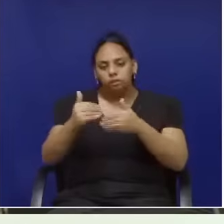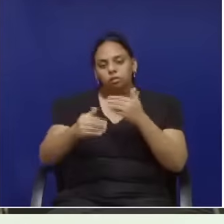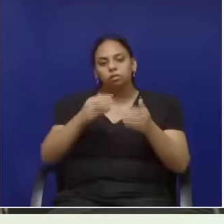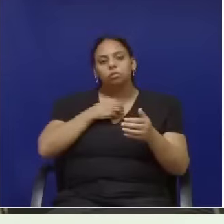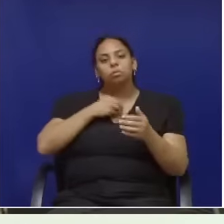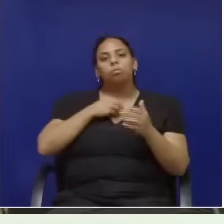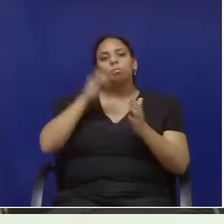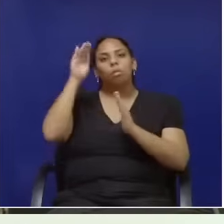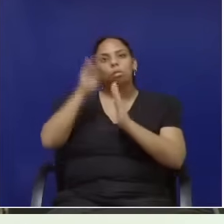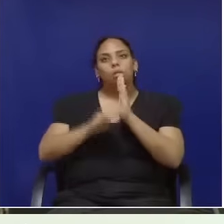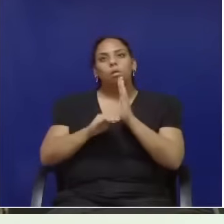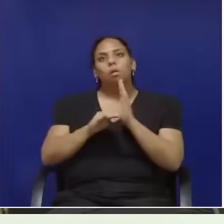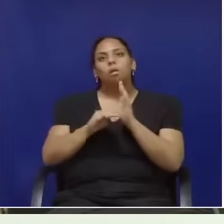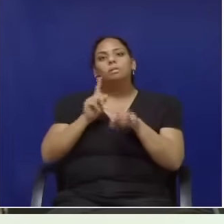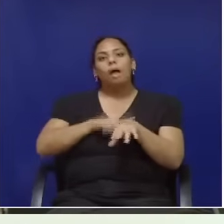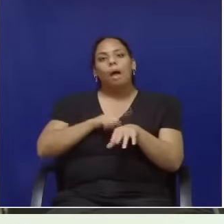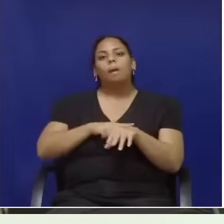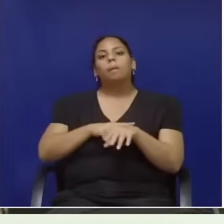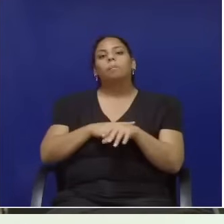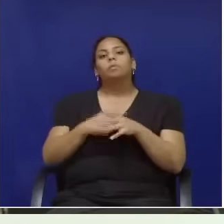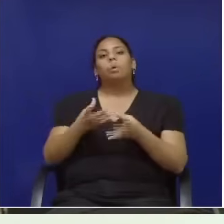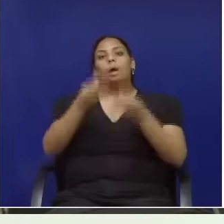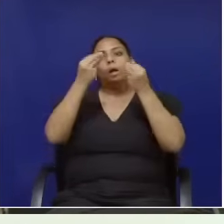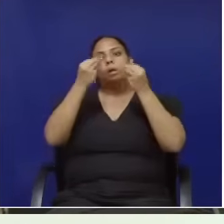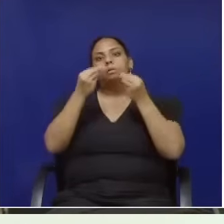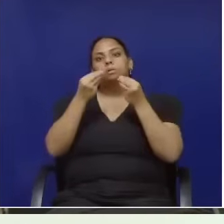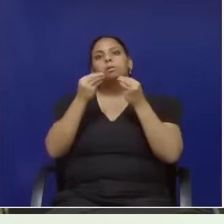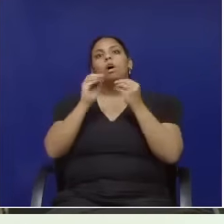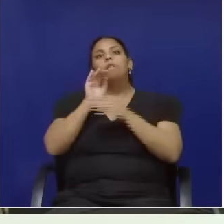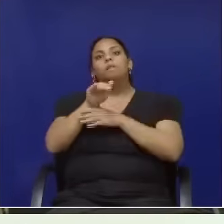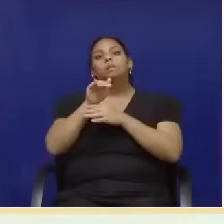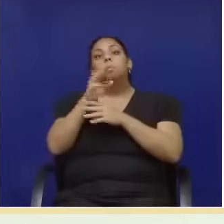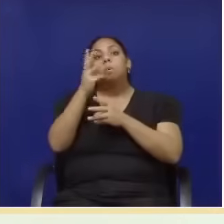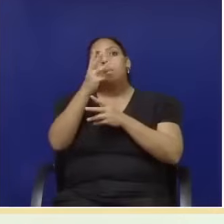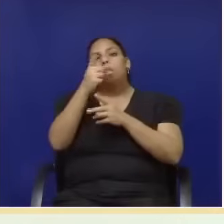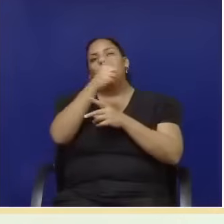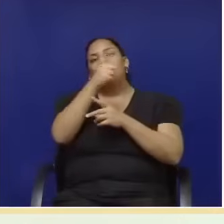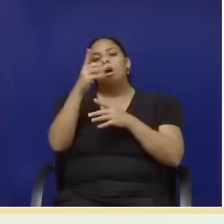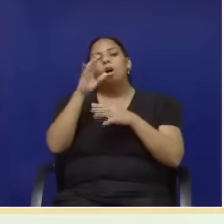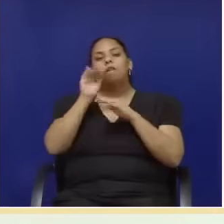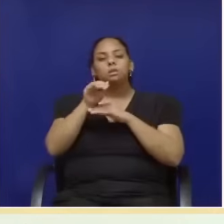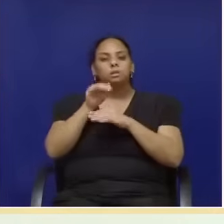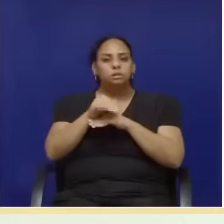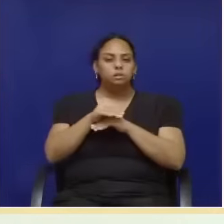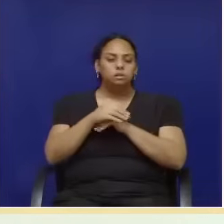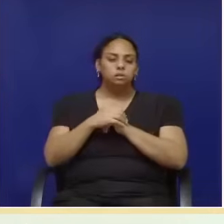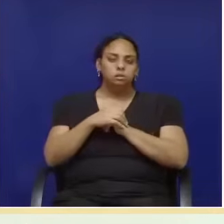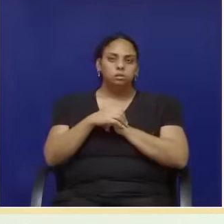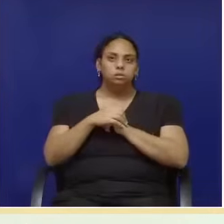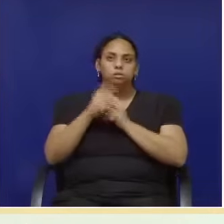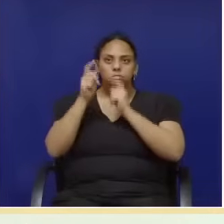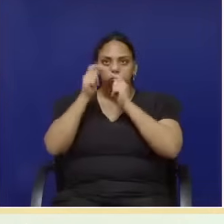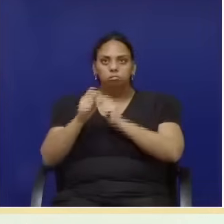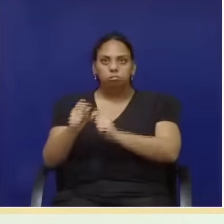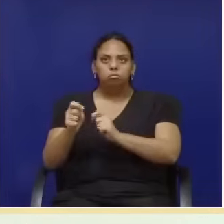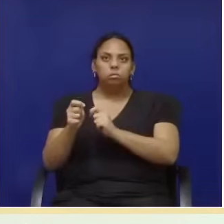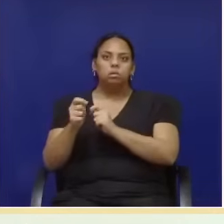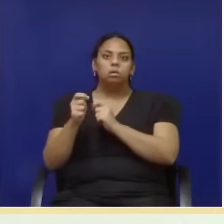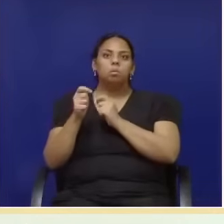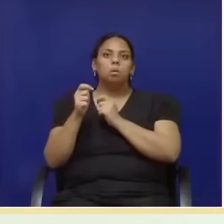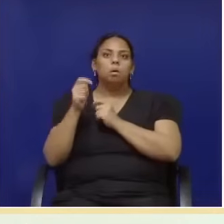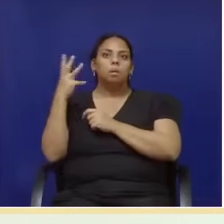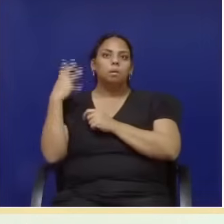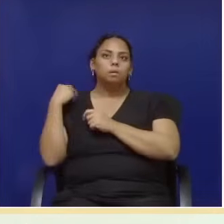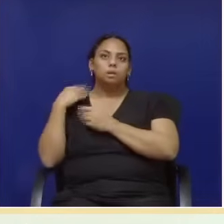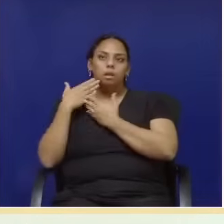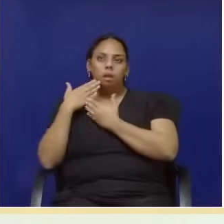reduce turnaround times for applicants overseas? Thank you. Honorable Minister. Thank you very much, Honourable Chair.